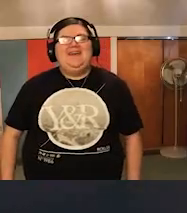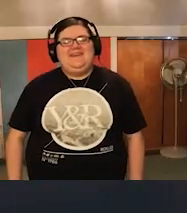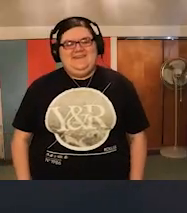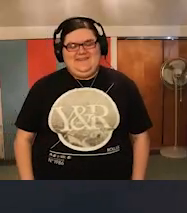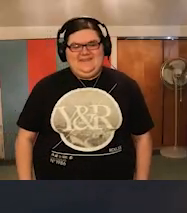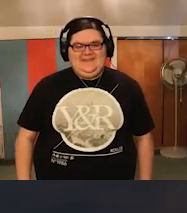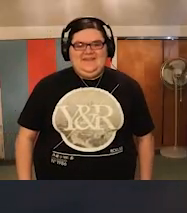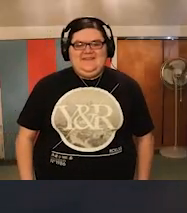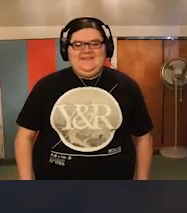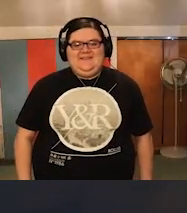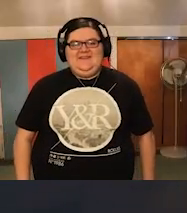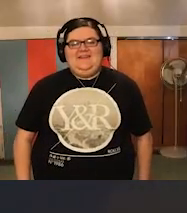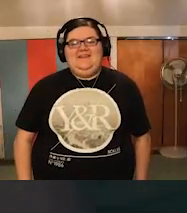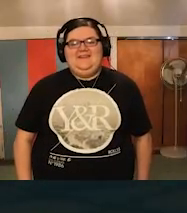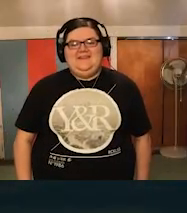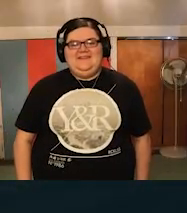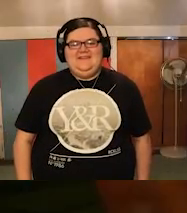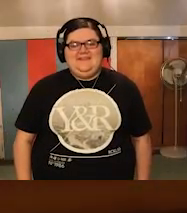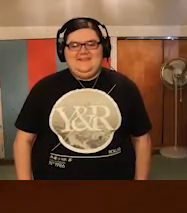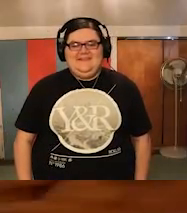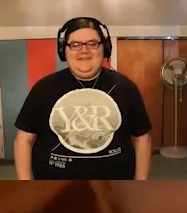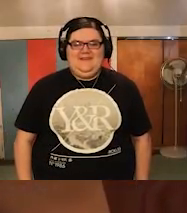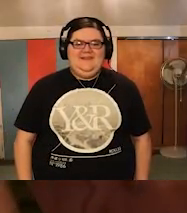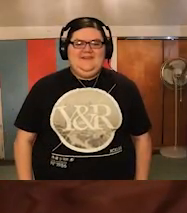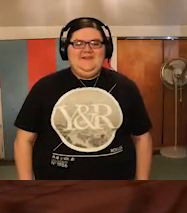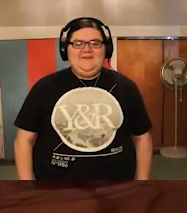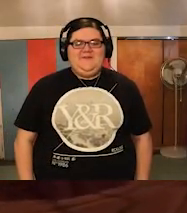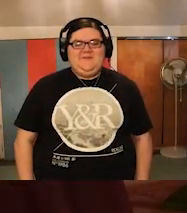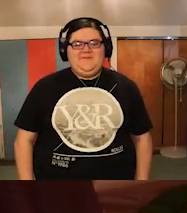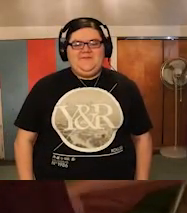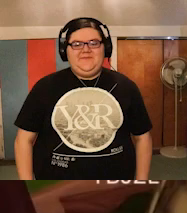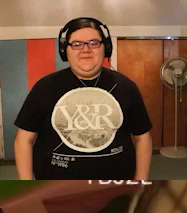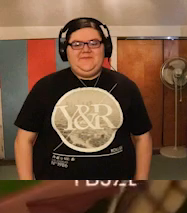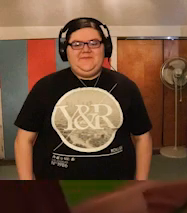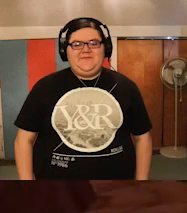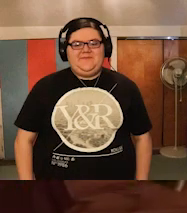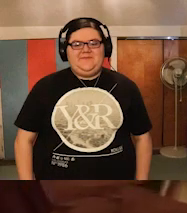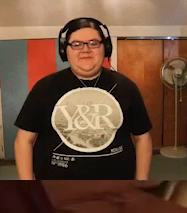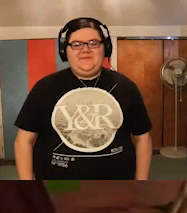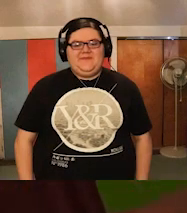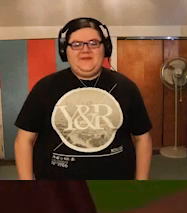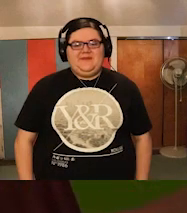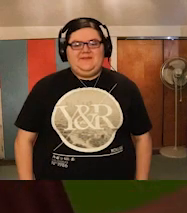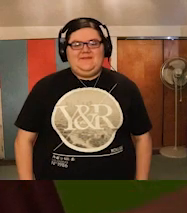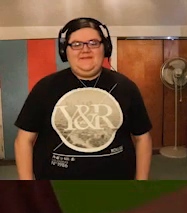Dummy! I hate you. I'm gonna have to just go for the free.